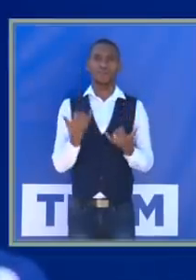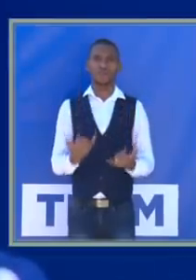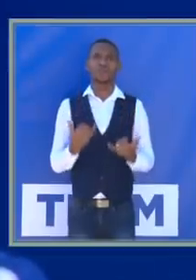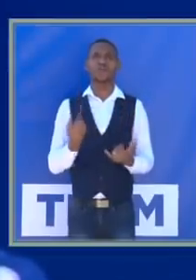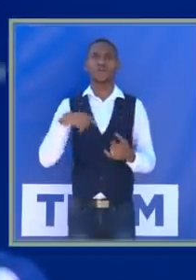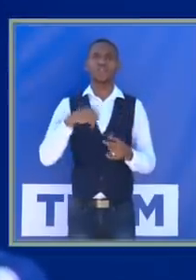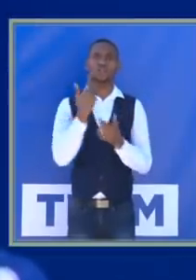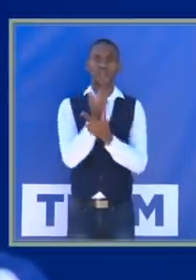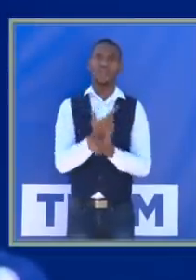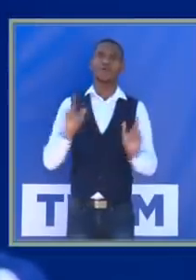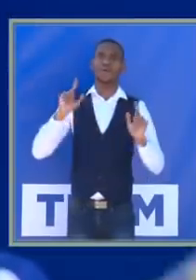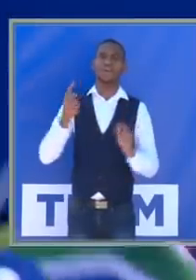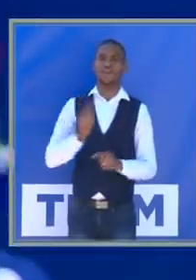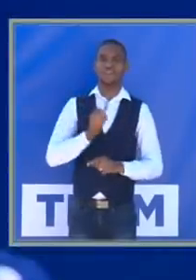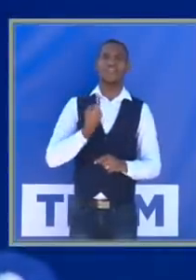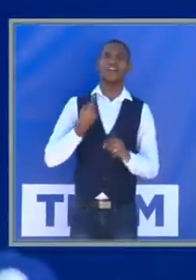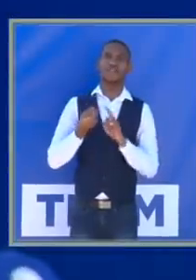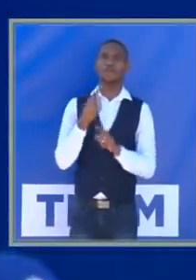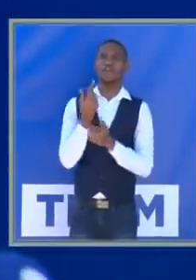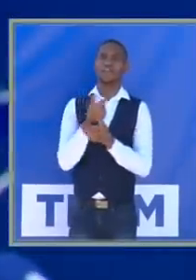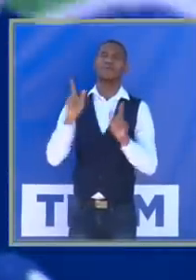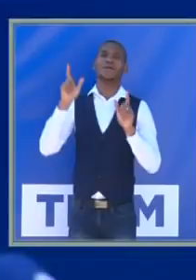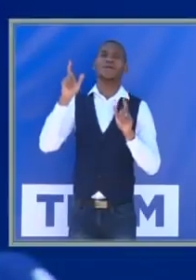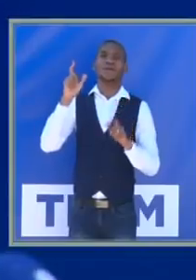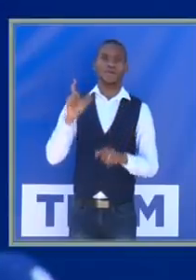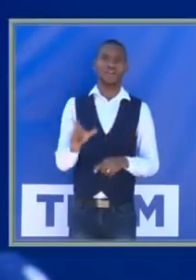to liberate ourselves from the liberators.